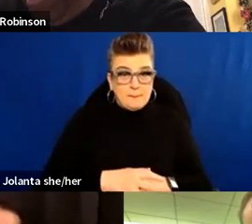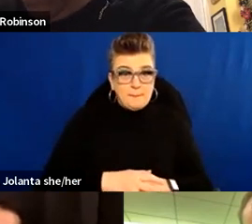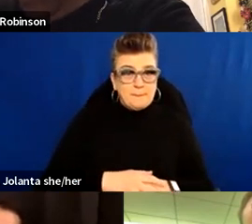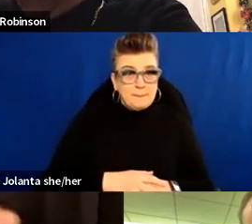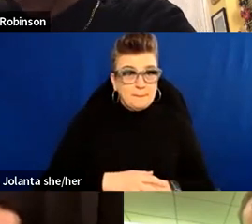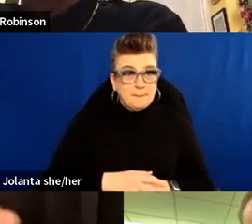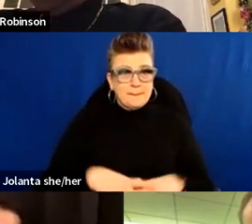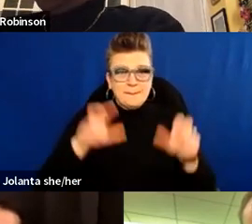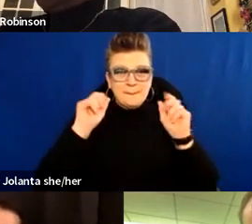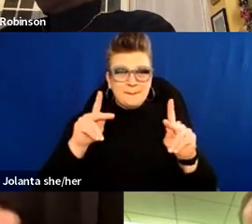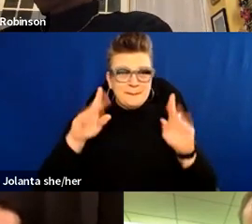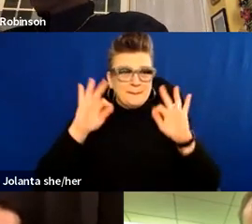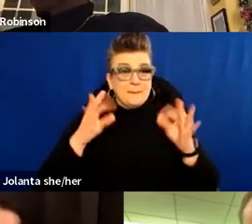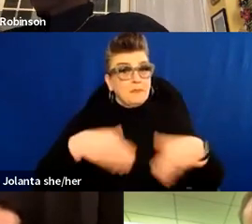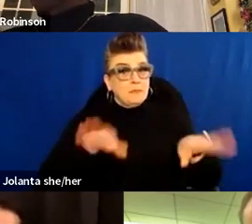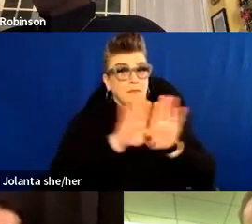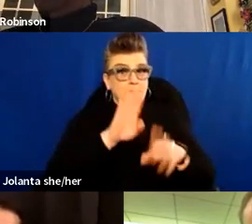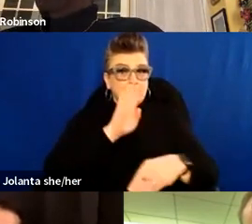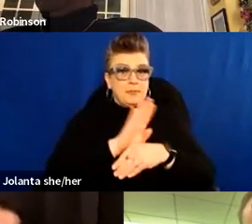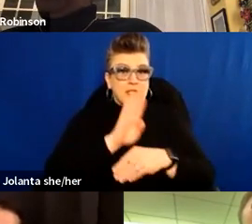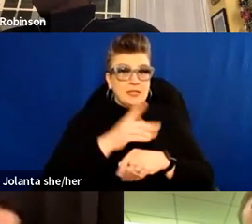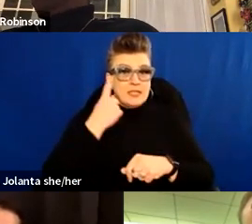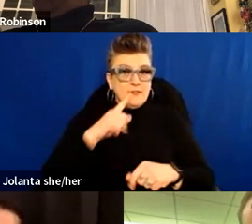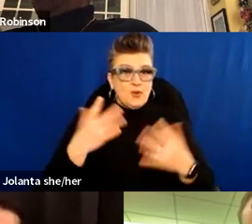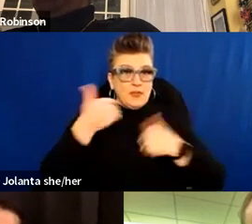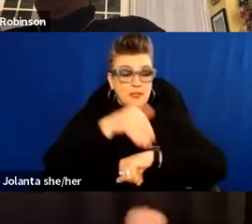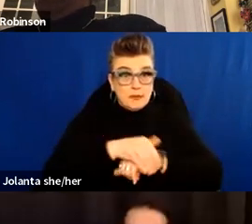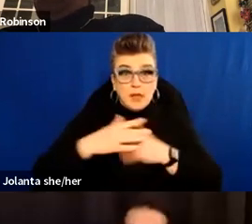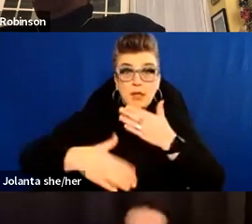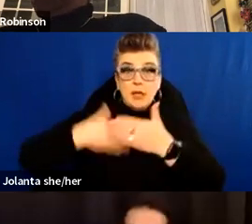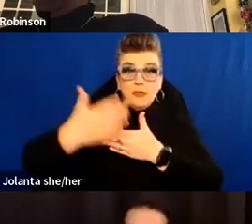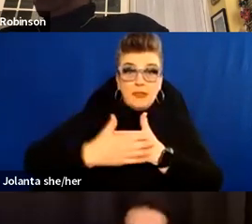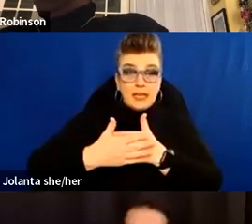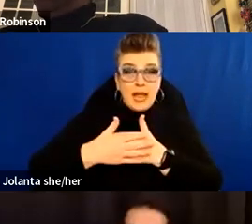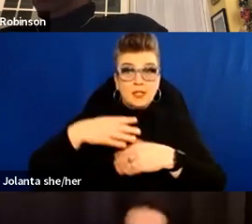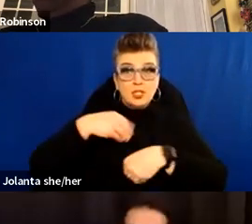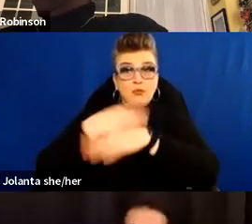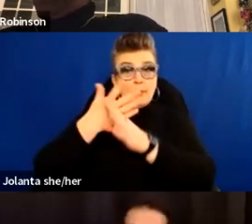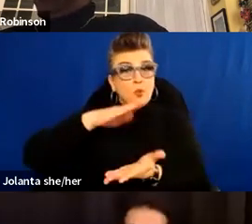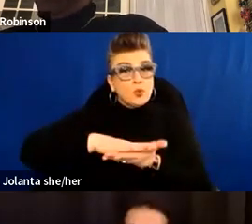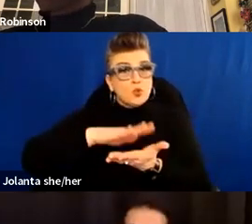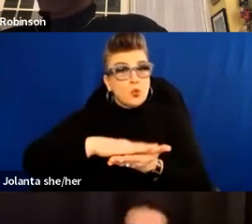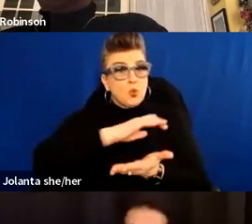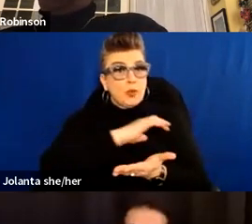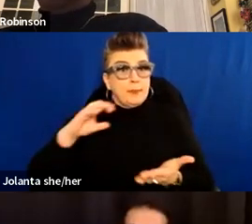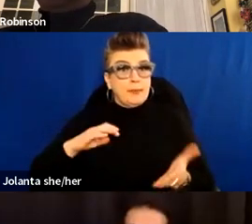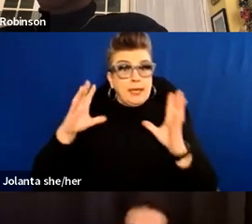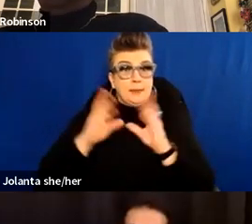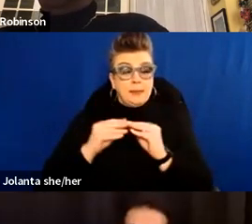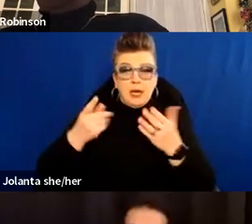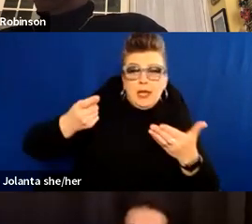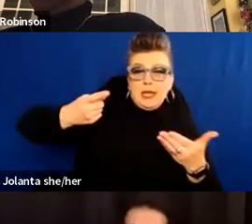all right that concludes our business for this evening the next remote school committee meeting will take place next